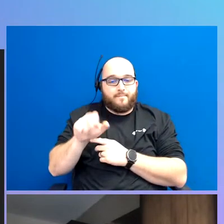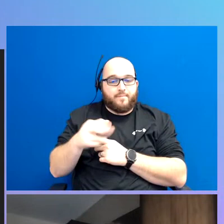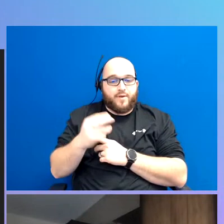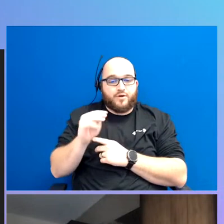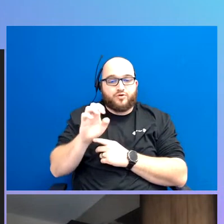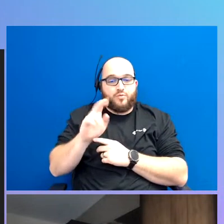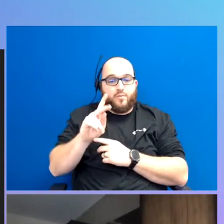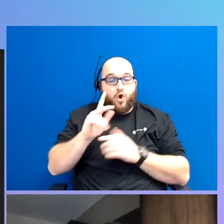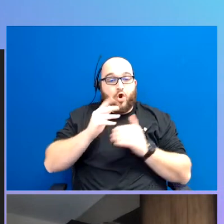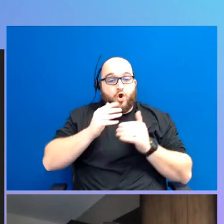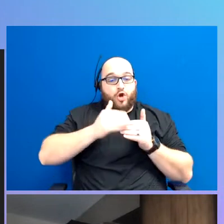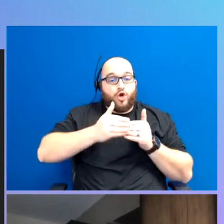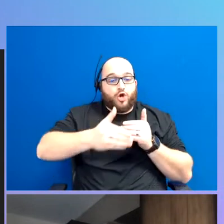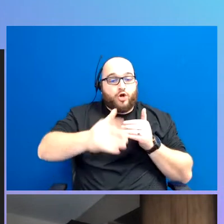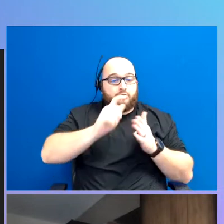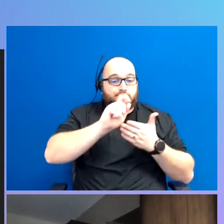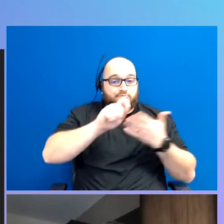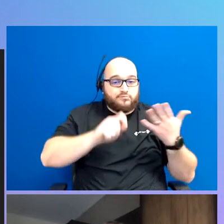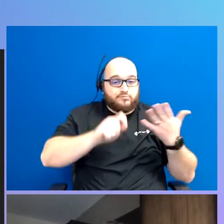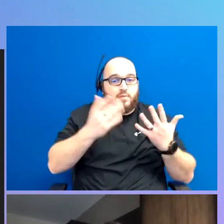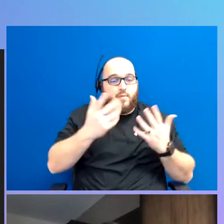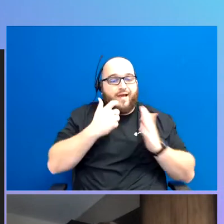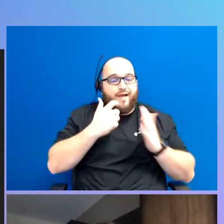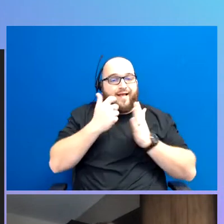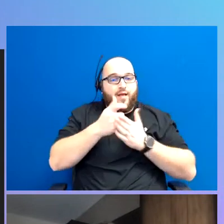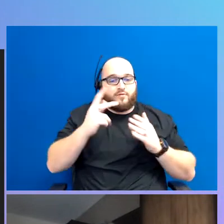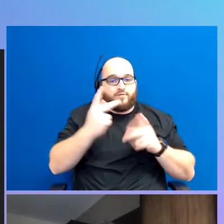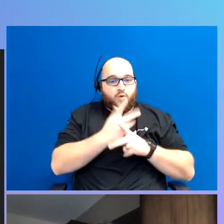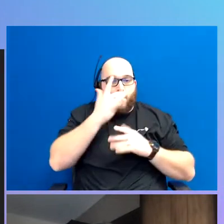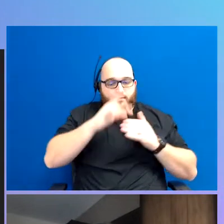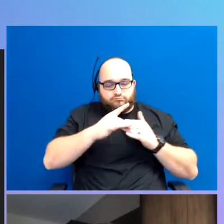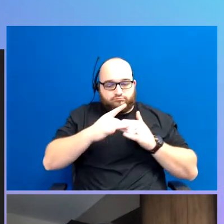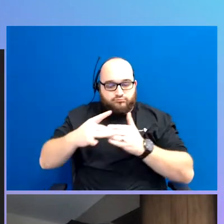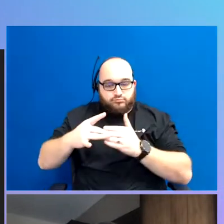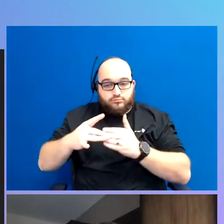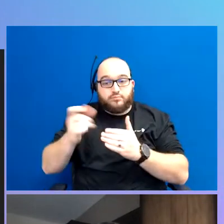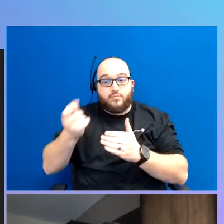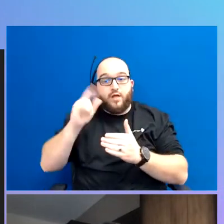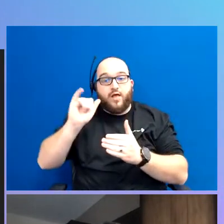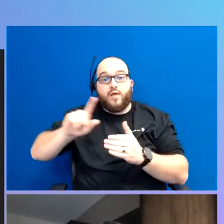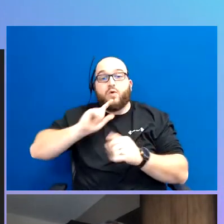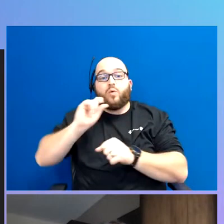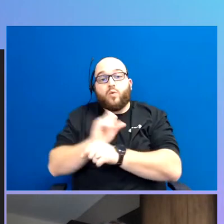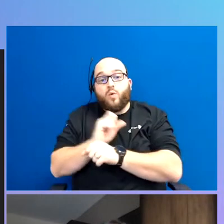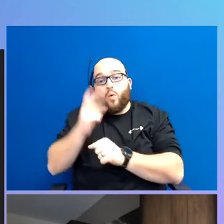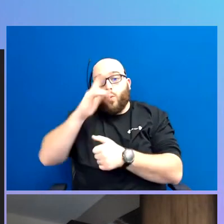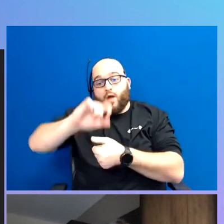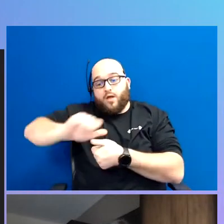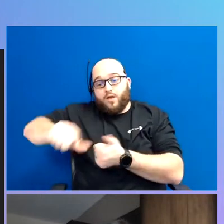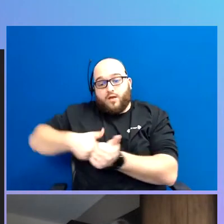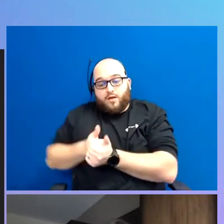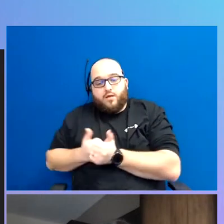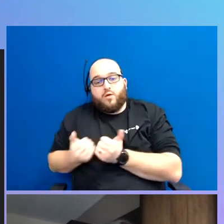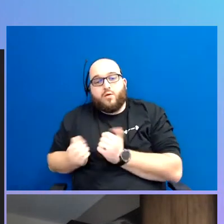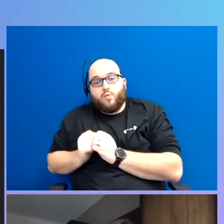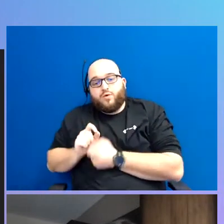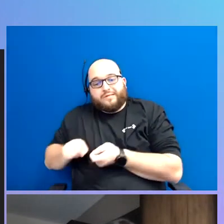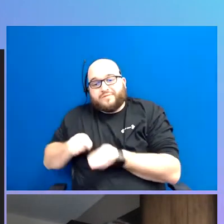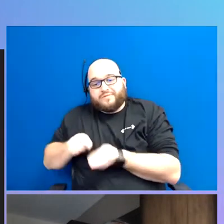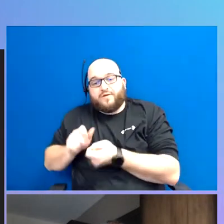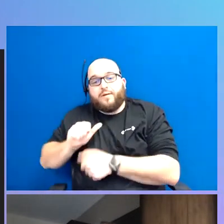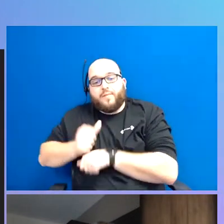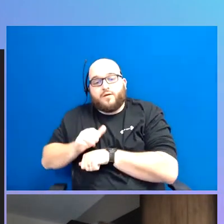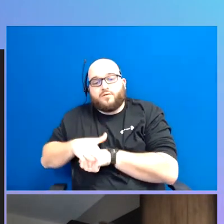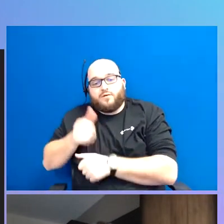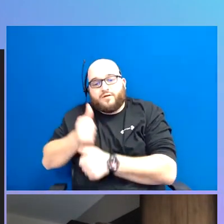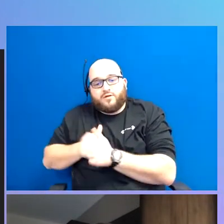direction you're headed. However, the why behind it is often a lot more specific on a case-by-case basis.